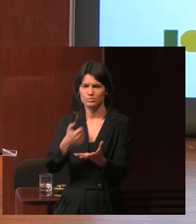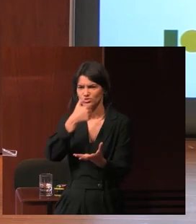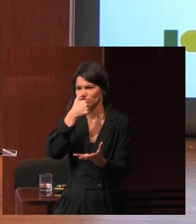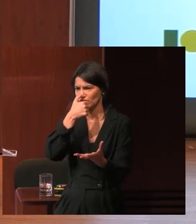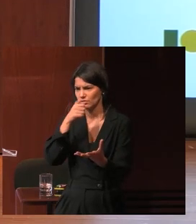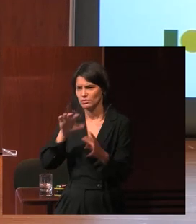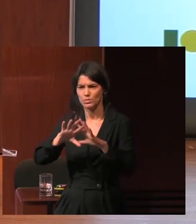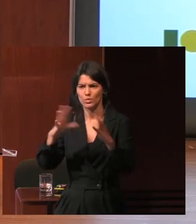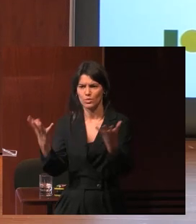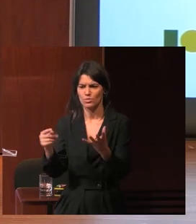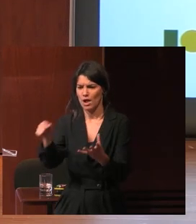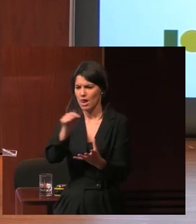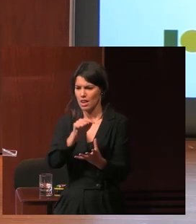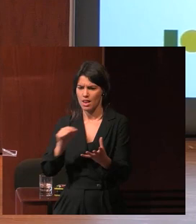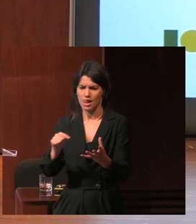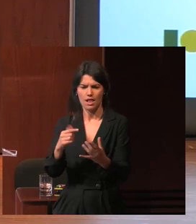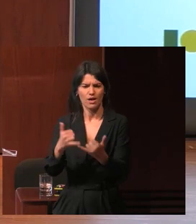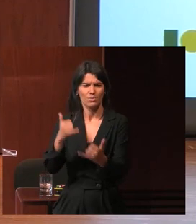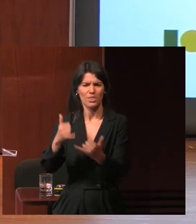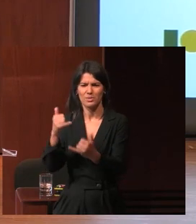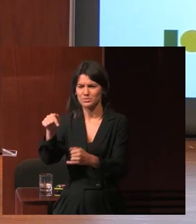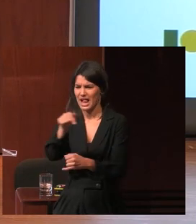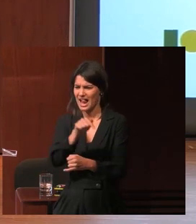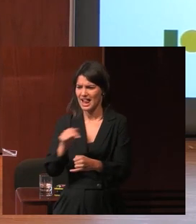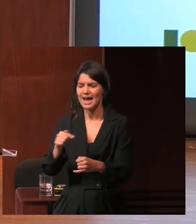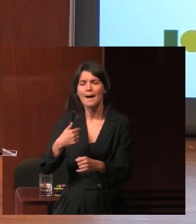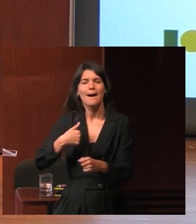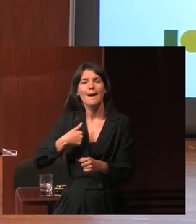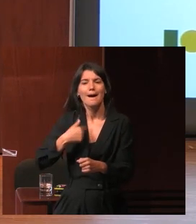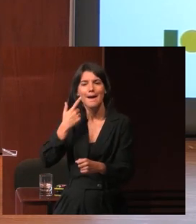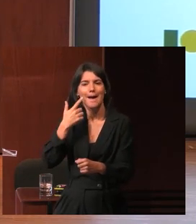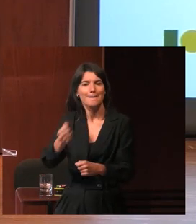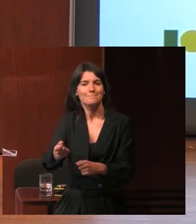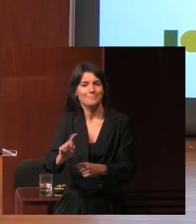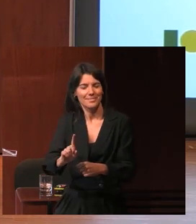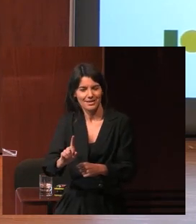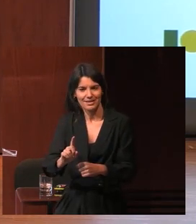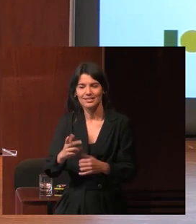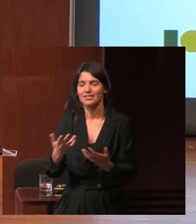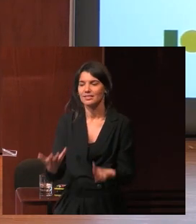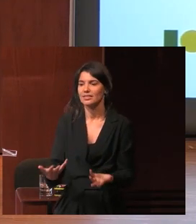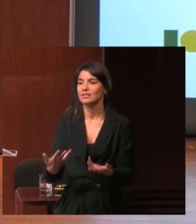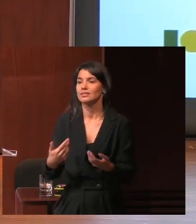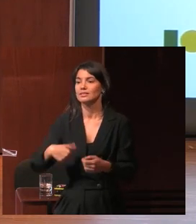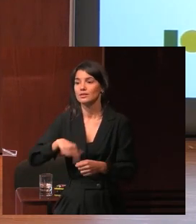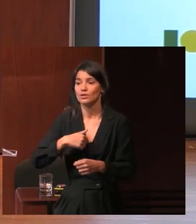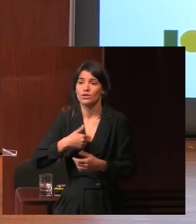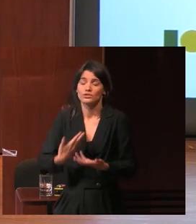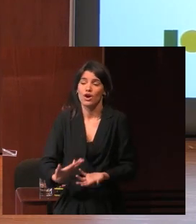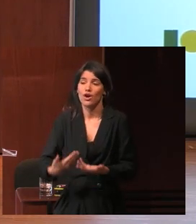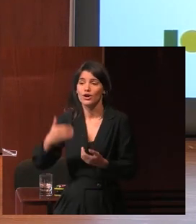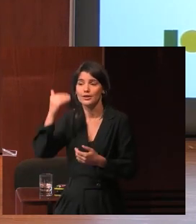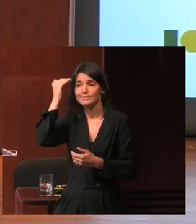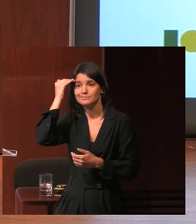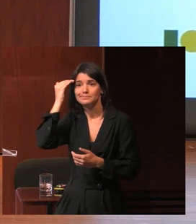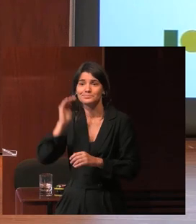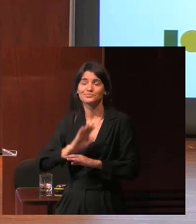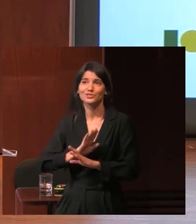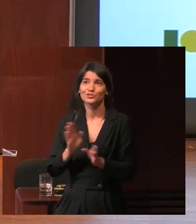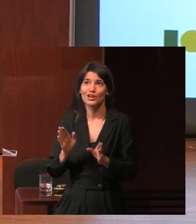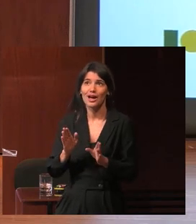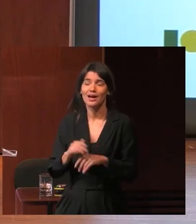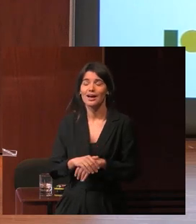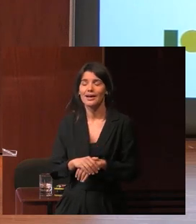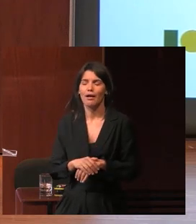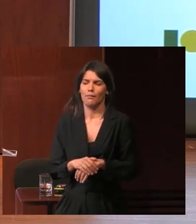recognize everything. Now our conscience becomes, artificial intelligence. But I refer to